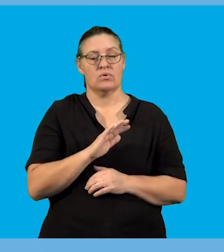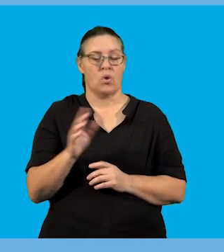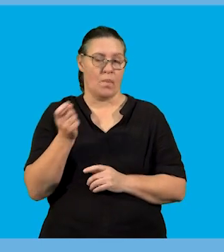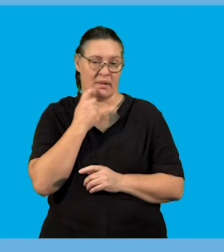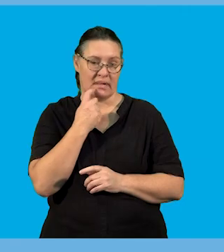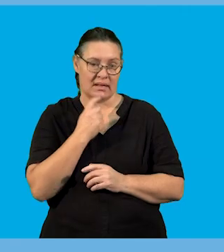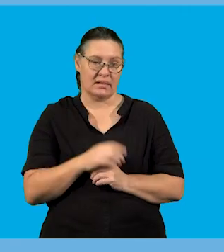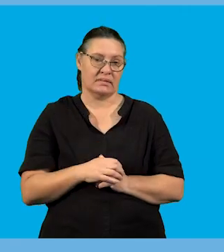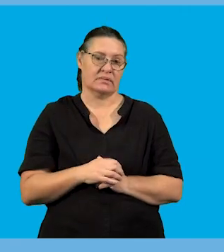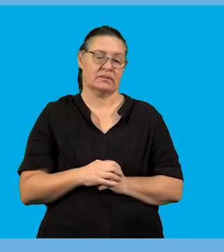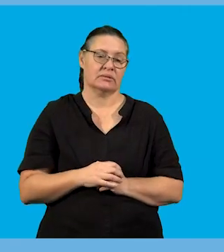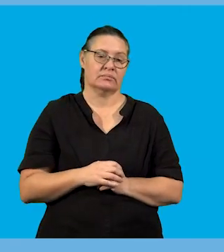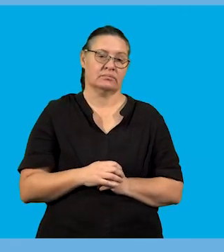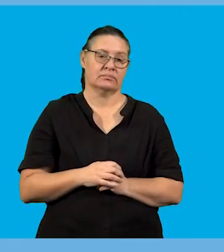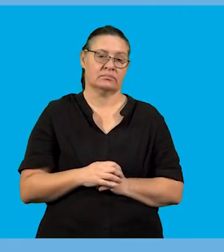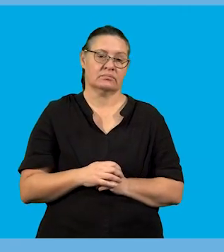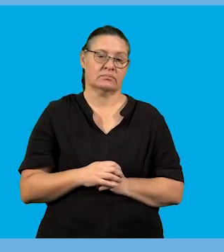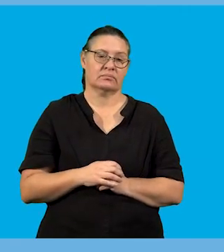nonmetal, and then,